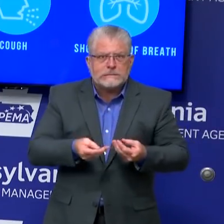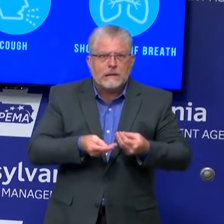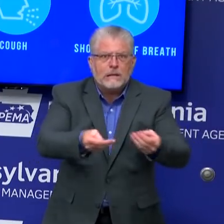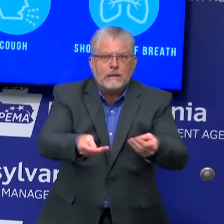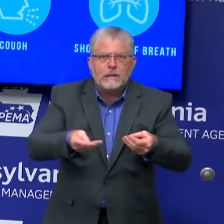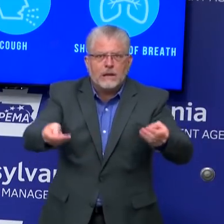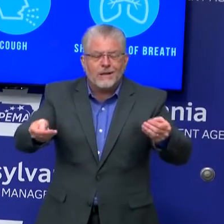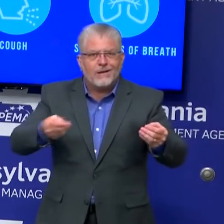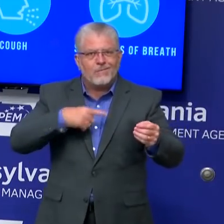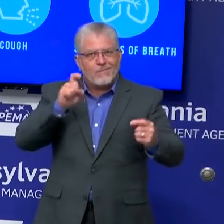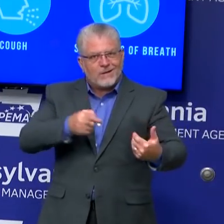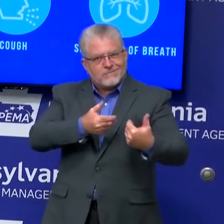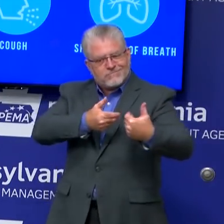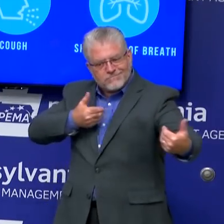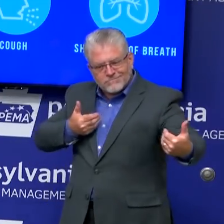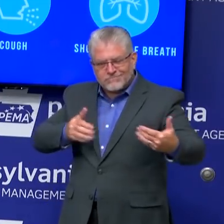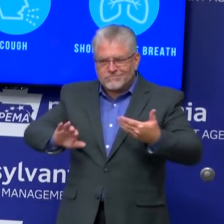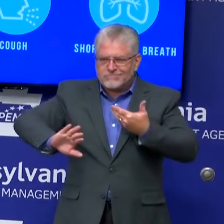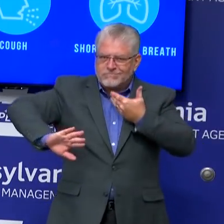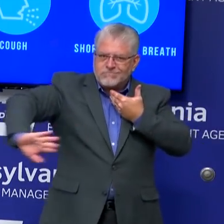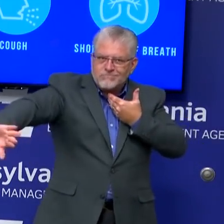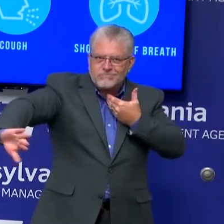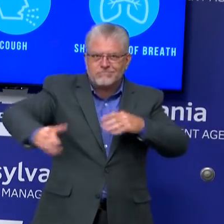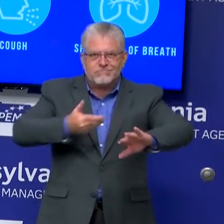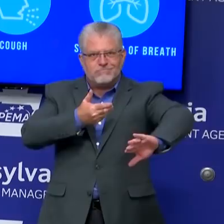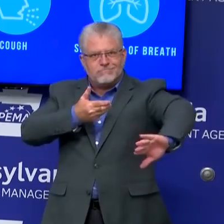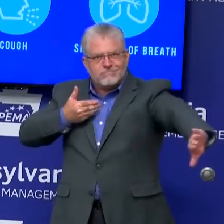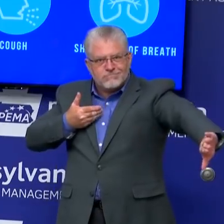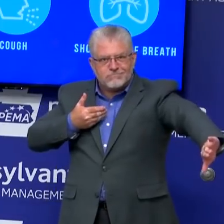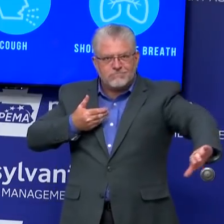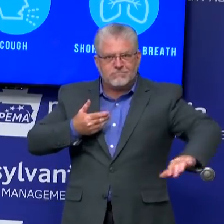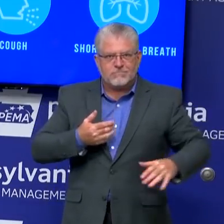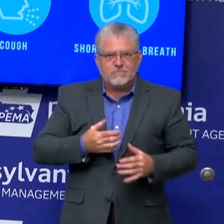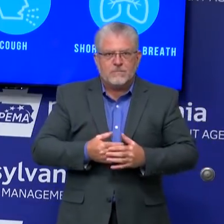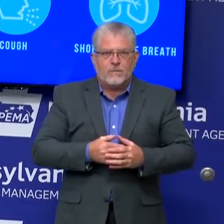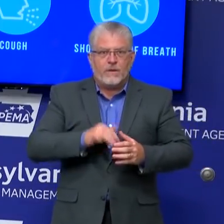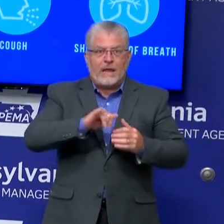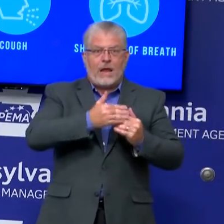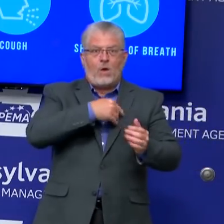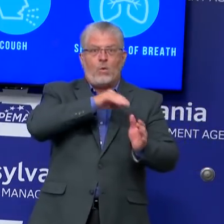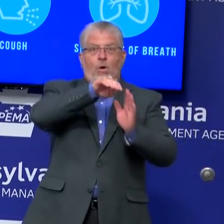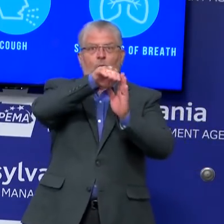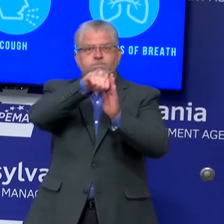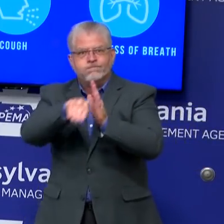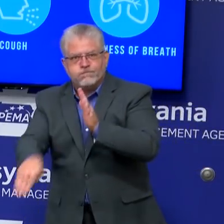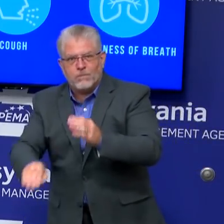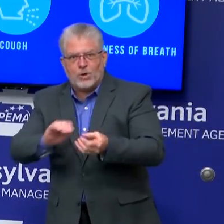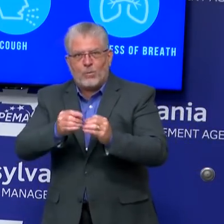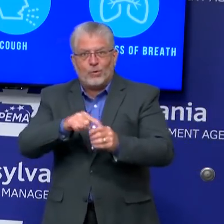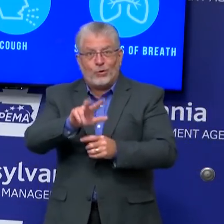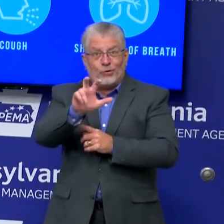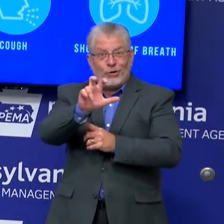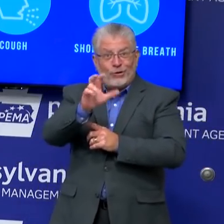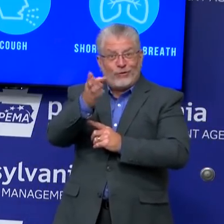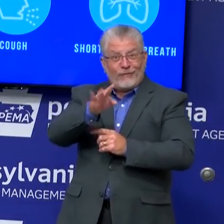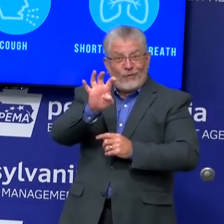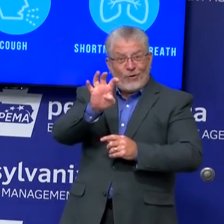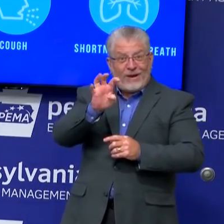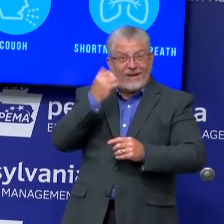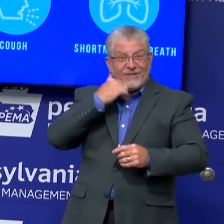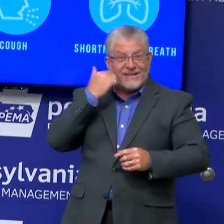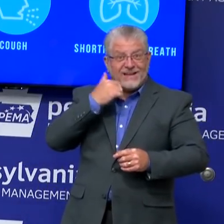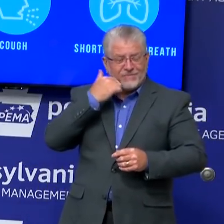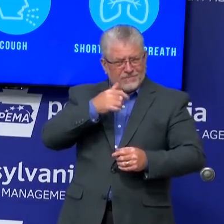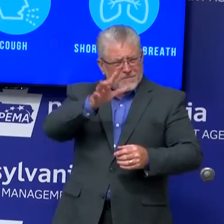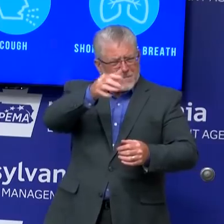to 400 new cases per day. And Pennsylvania, as I recall, was one of the continues to be, but still